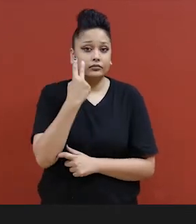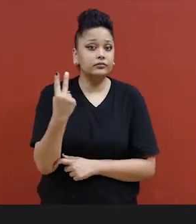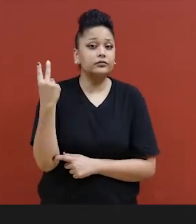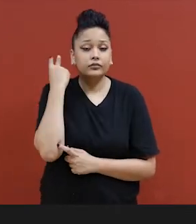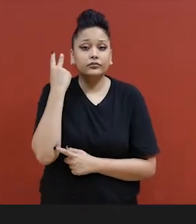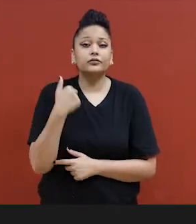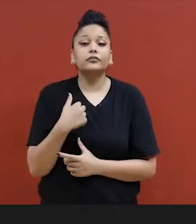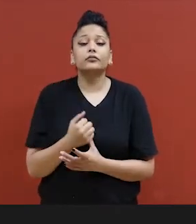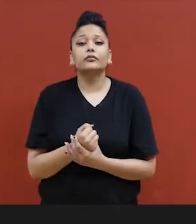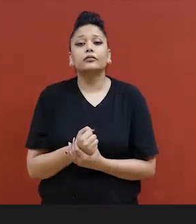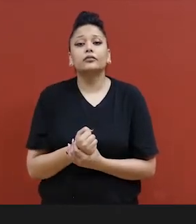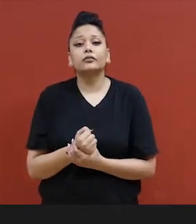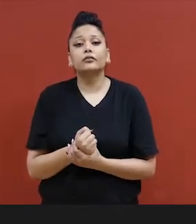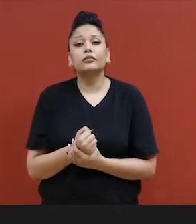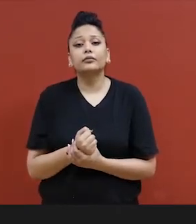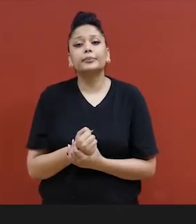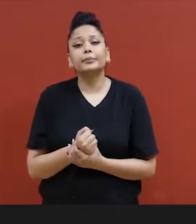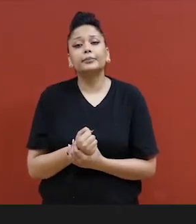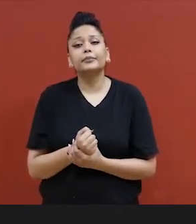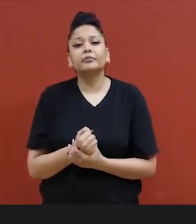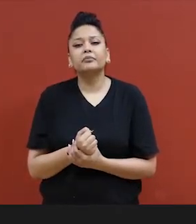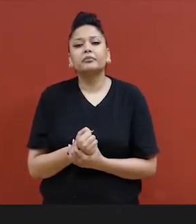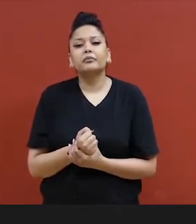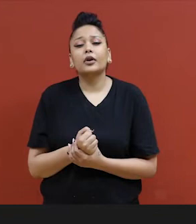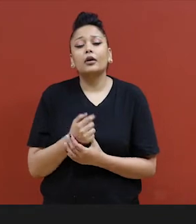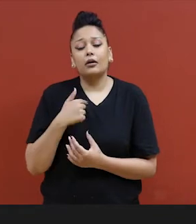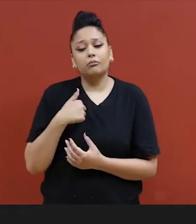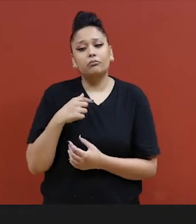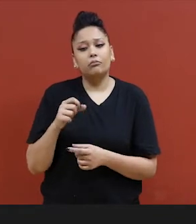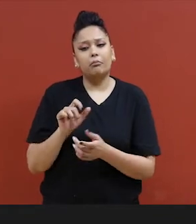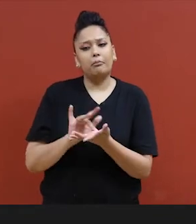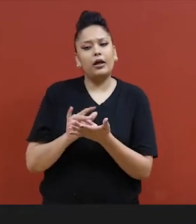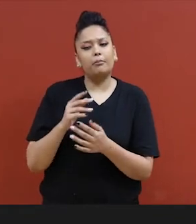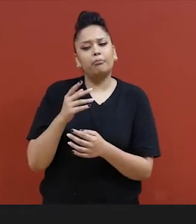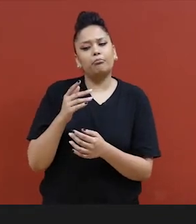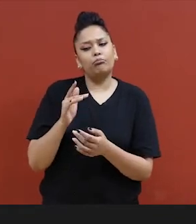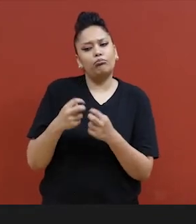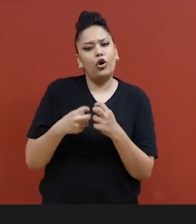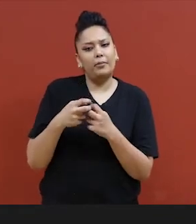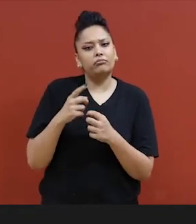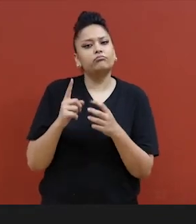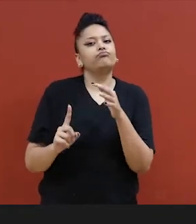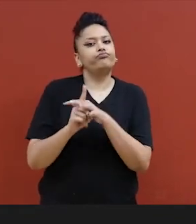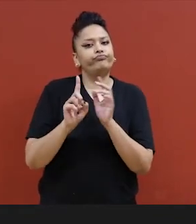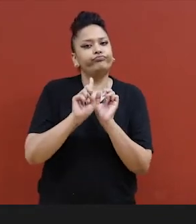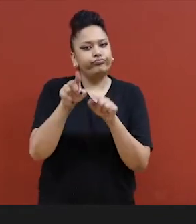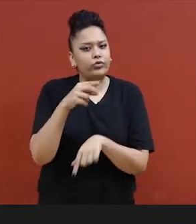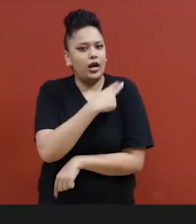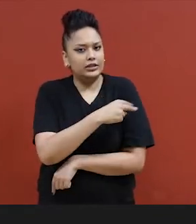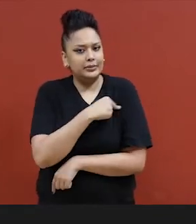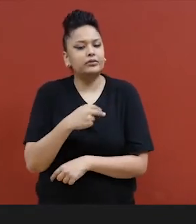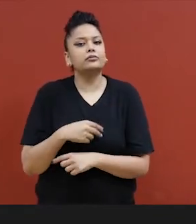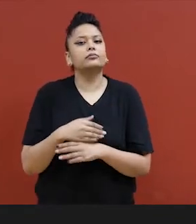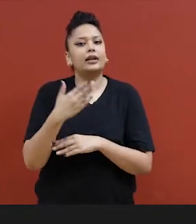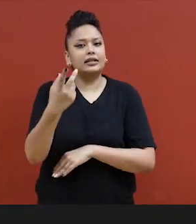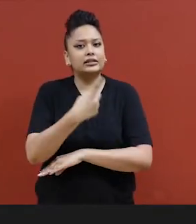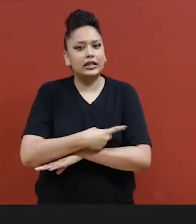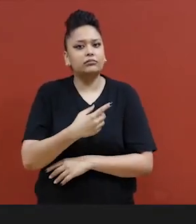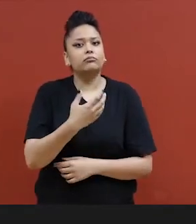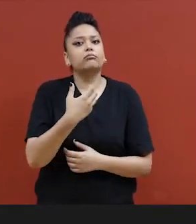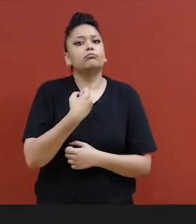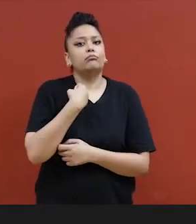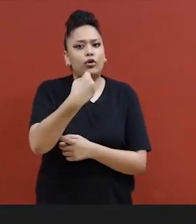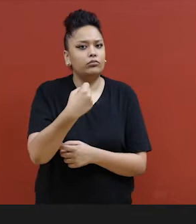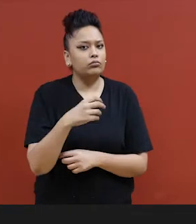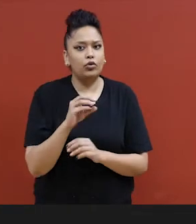was I was going through something and I was in the hospital for a couple of days, and I was put in a room without